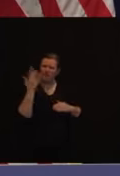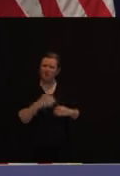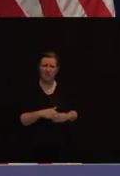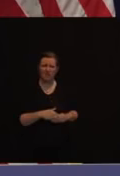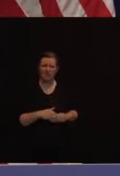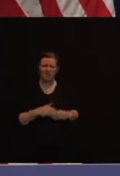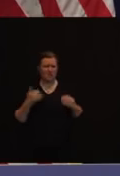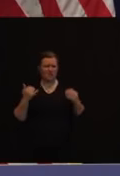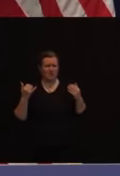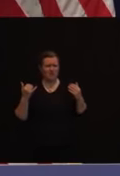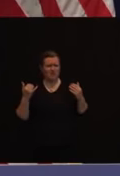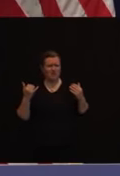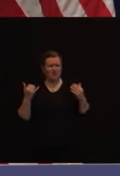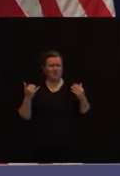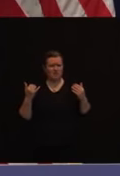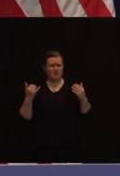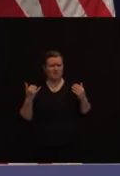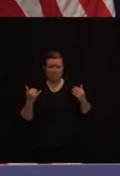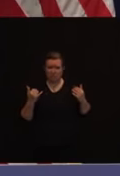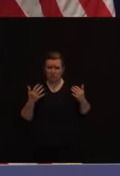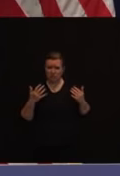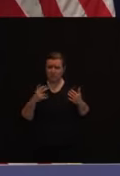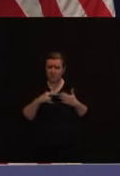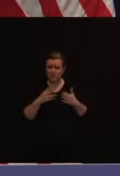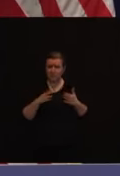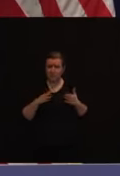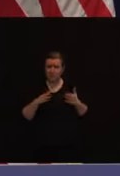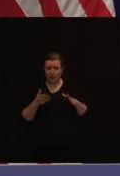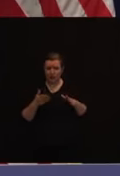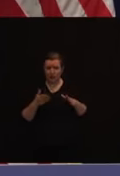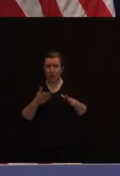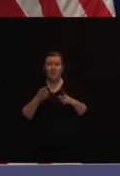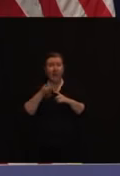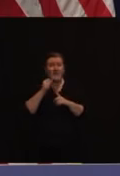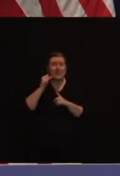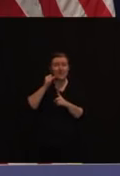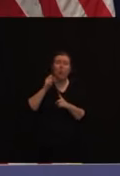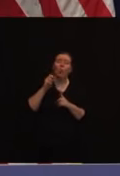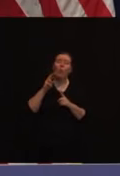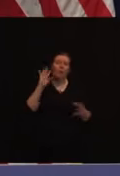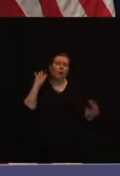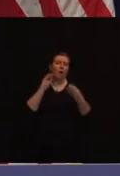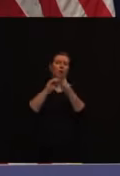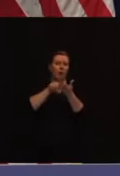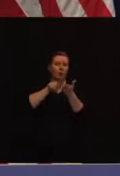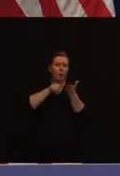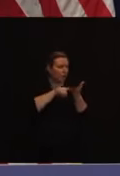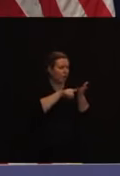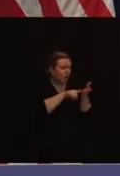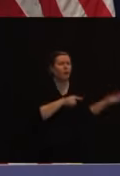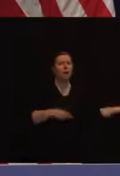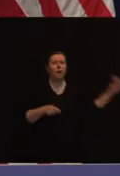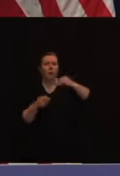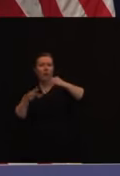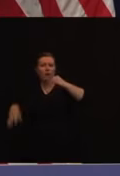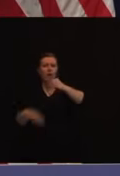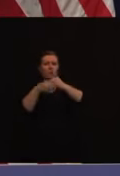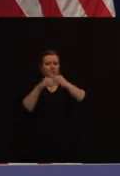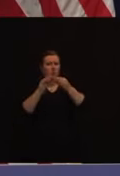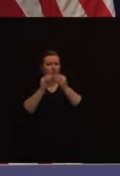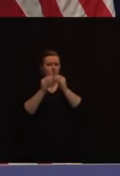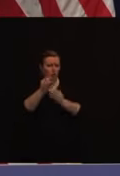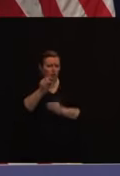result of a reconciliation on the part of an extended care facility? Also, when do you expect the swabs and test